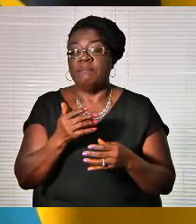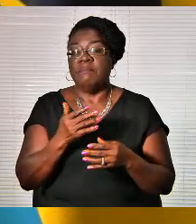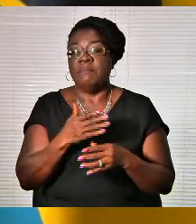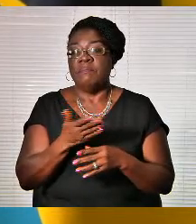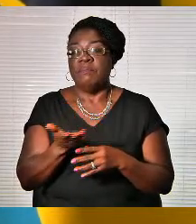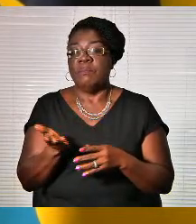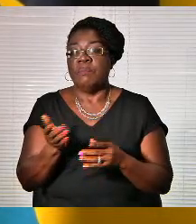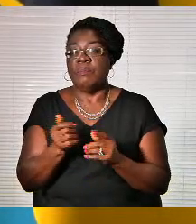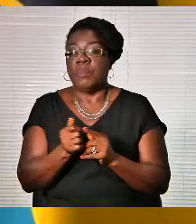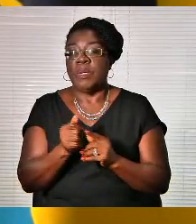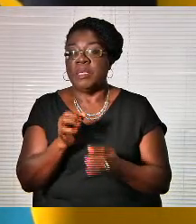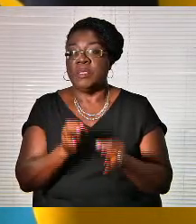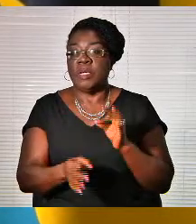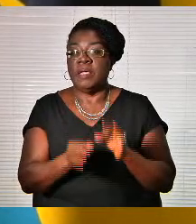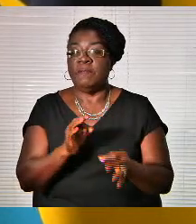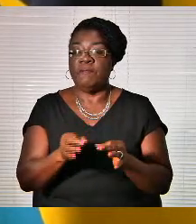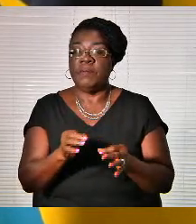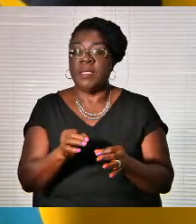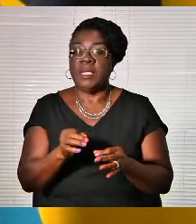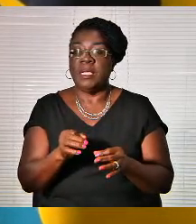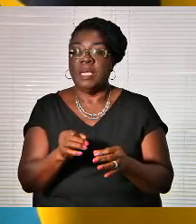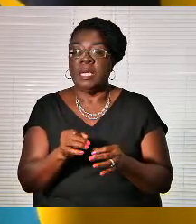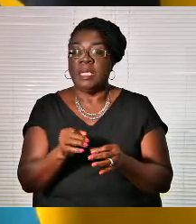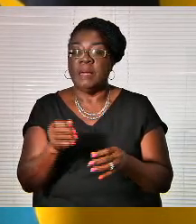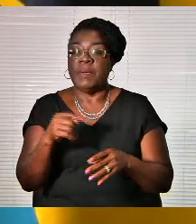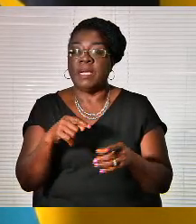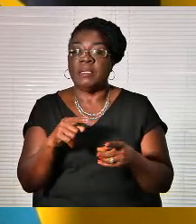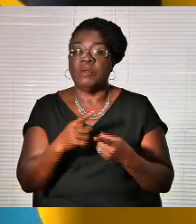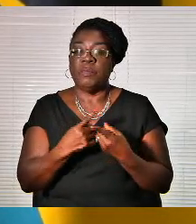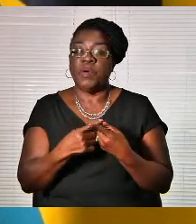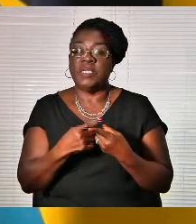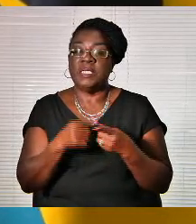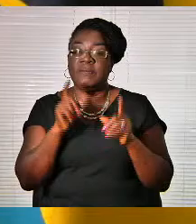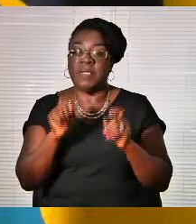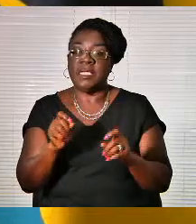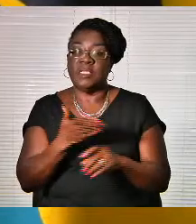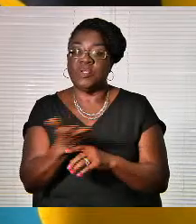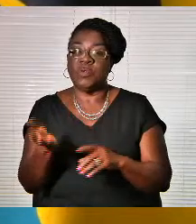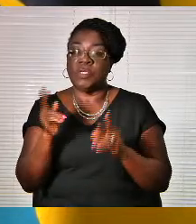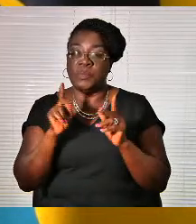understanding that if we got back a positive test, those persons would